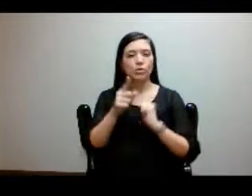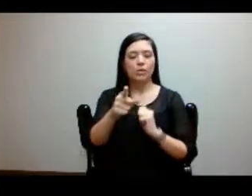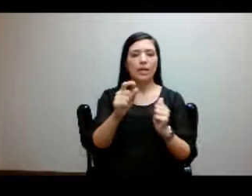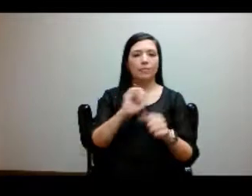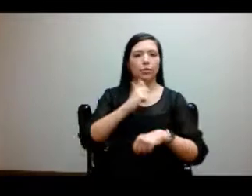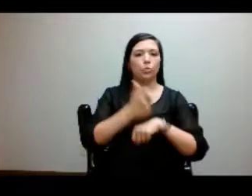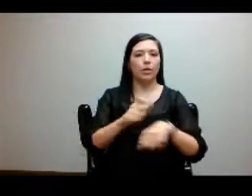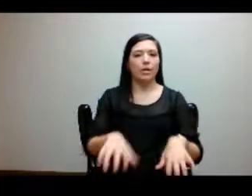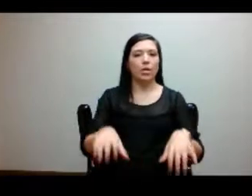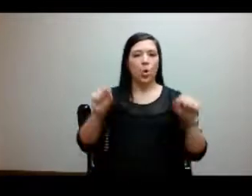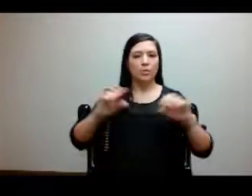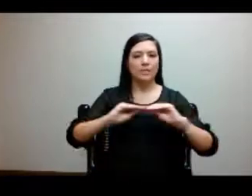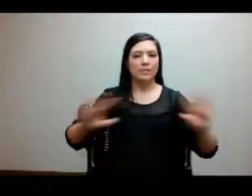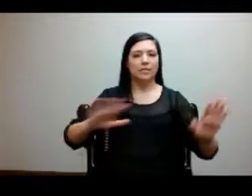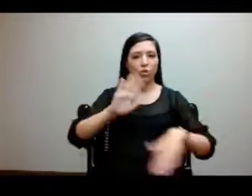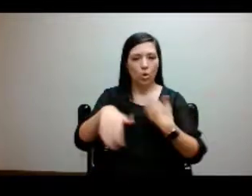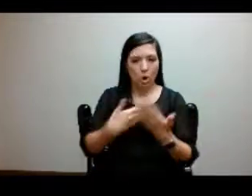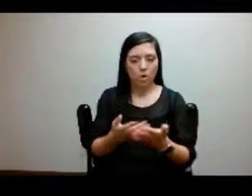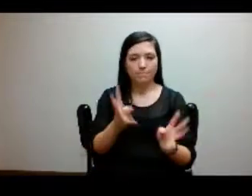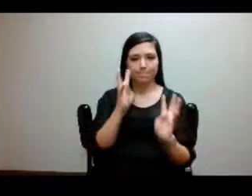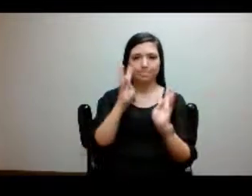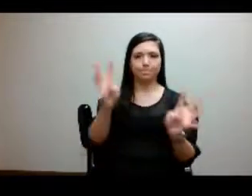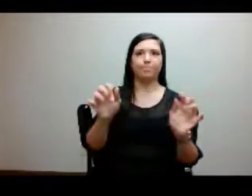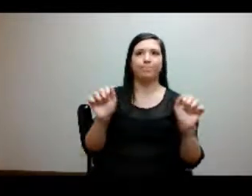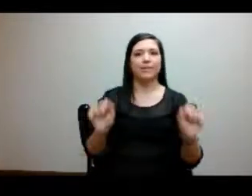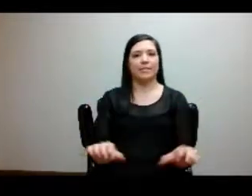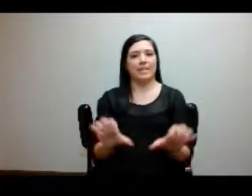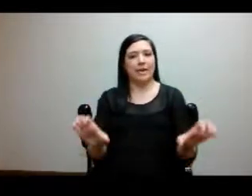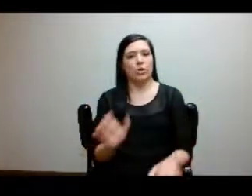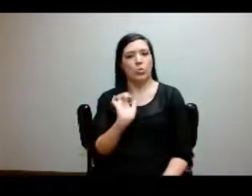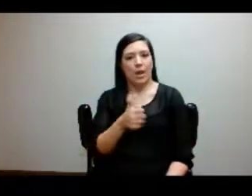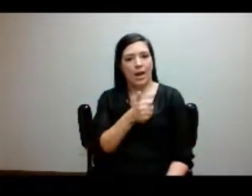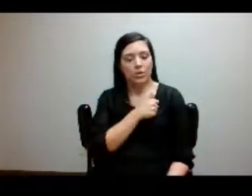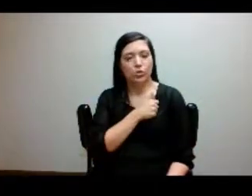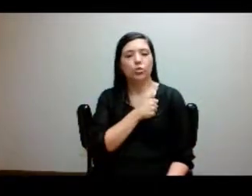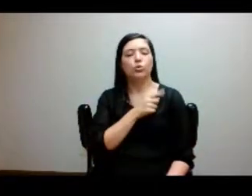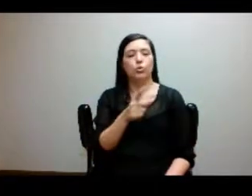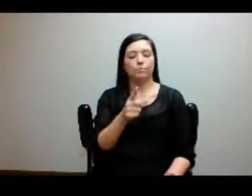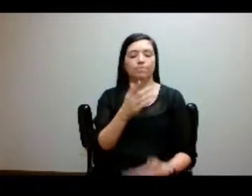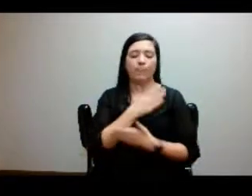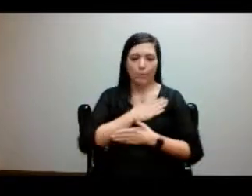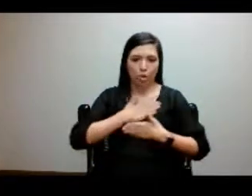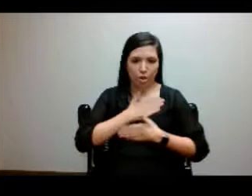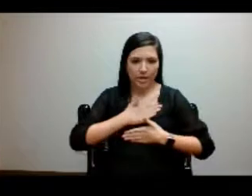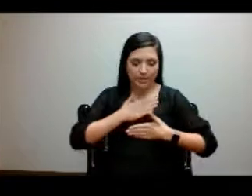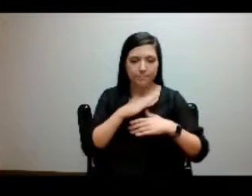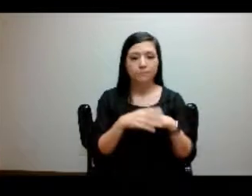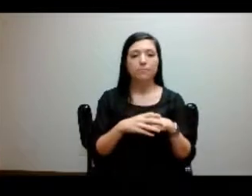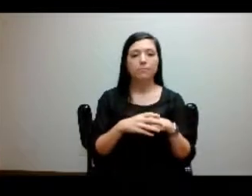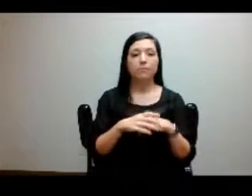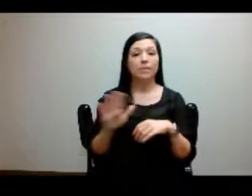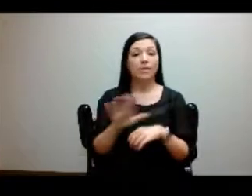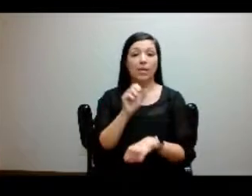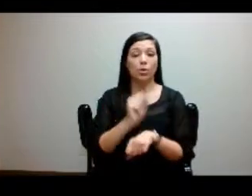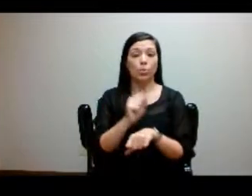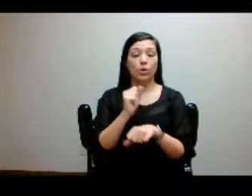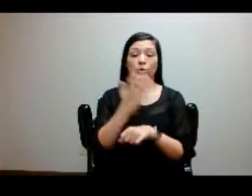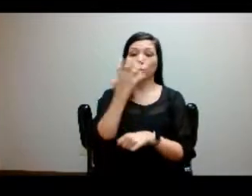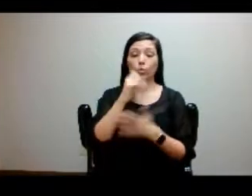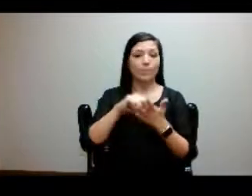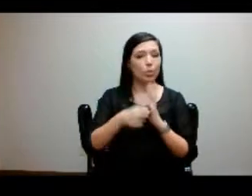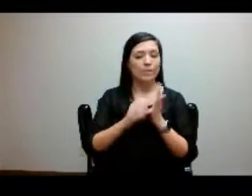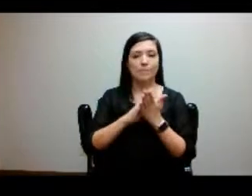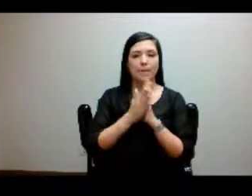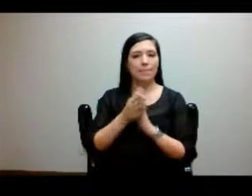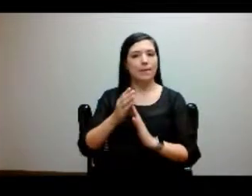it all. The ingenuity and can-do attitude you all brought to this huge task are greatly appreciated. And their work was so impressive that it became a model for